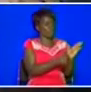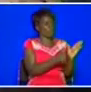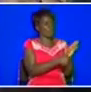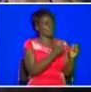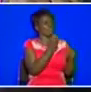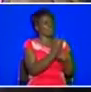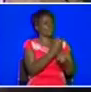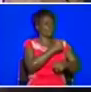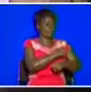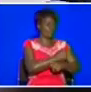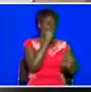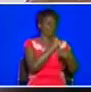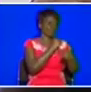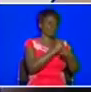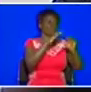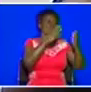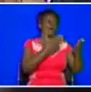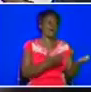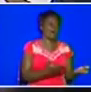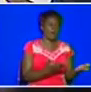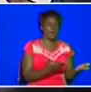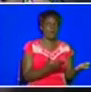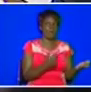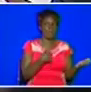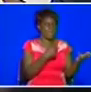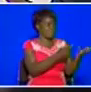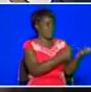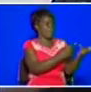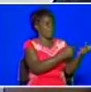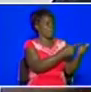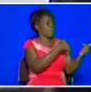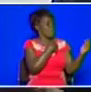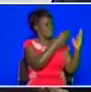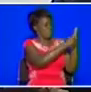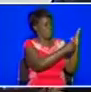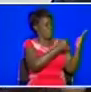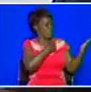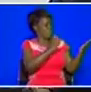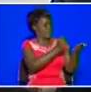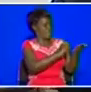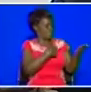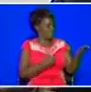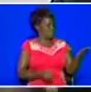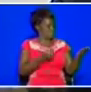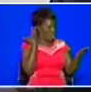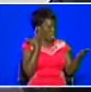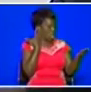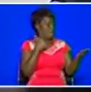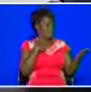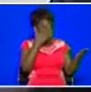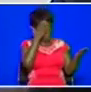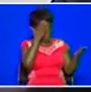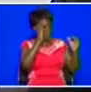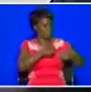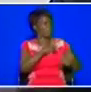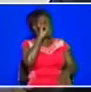secondary school. So now, how are we going to do it? Yeah, I do my math. I did this manifesto. Mm-hmm. I know it's fine. It's fiscally sustainable. Right.